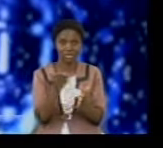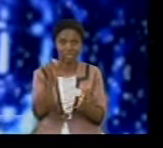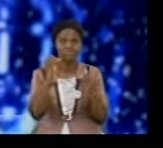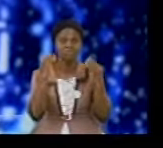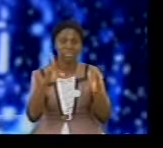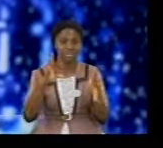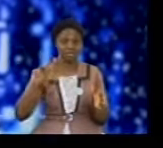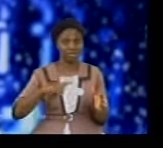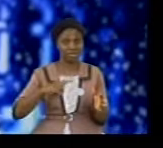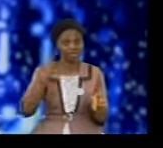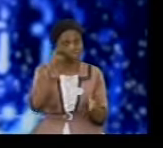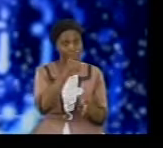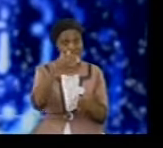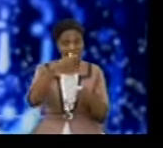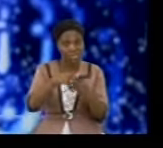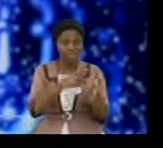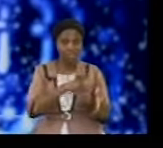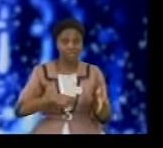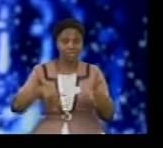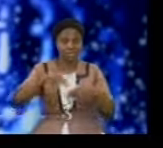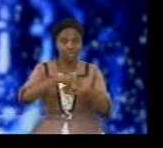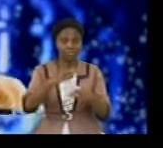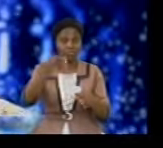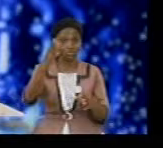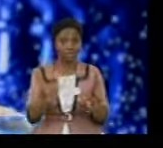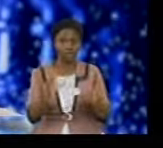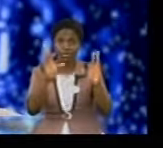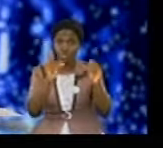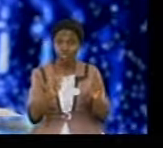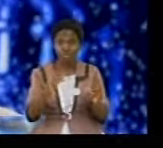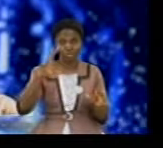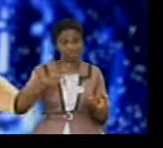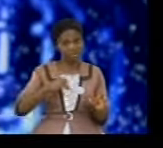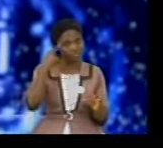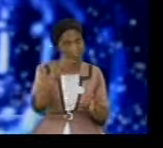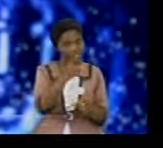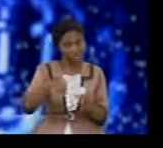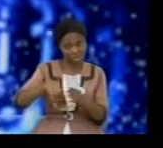kingdom. No benefit for you outside there. But God is willing